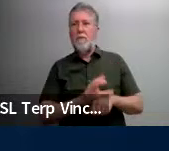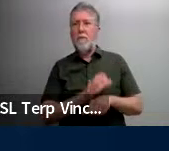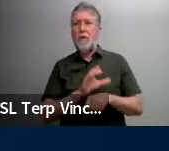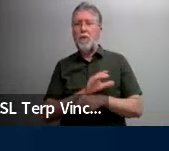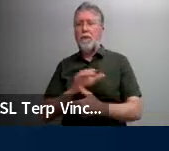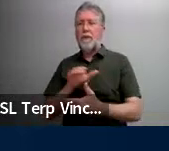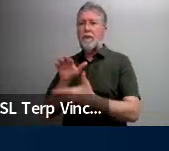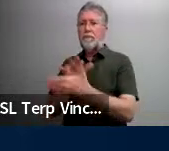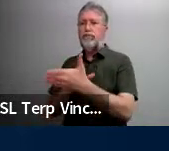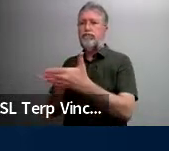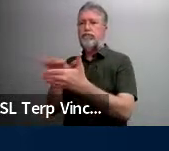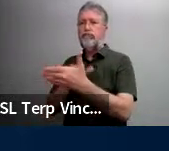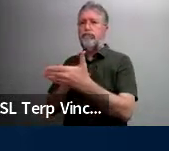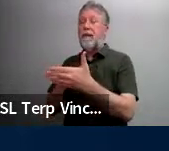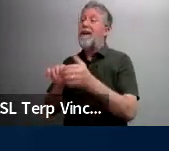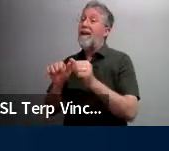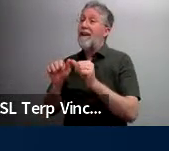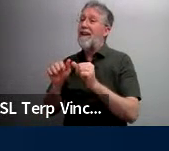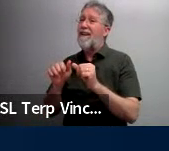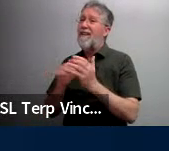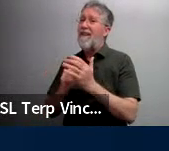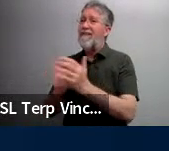really prone to